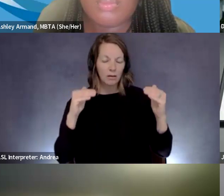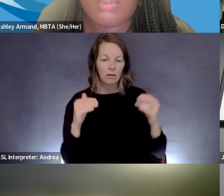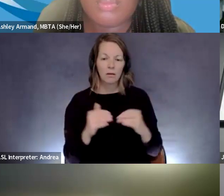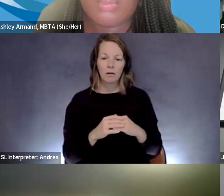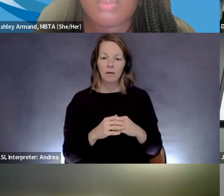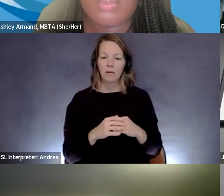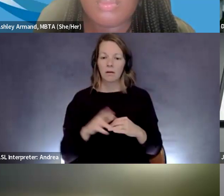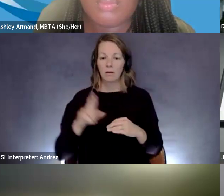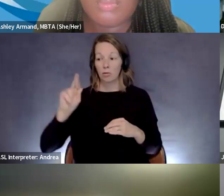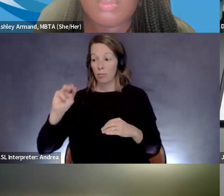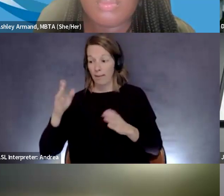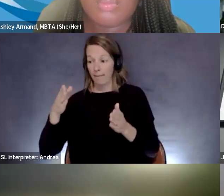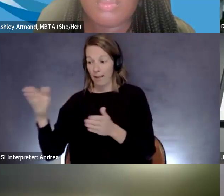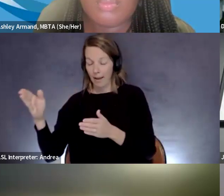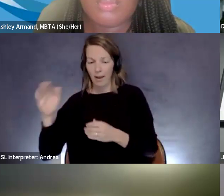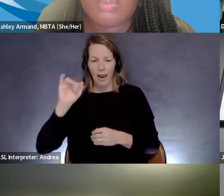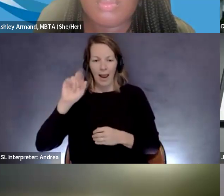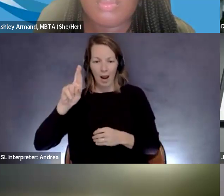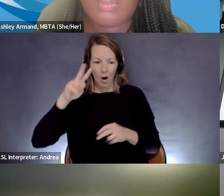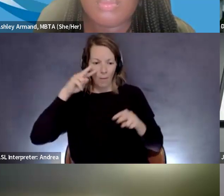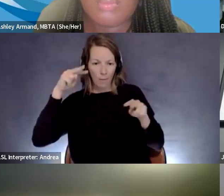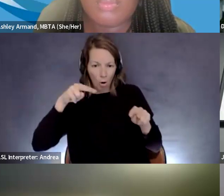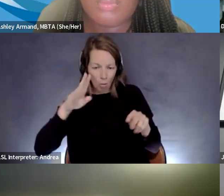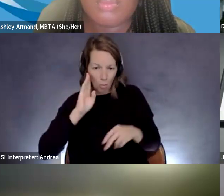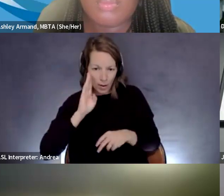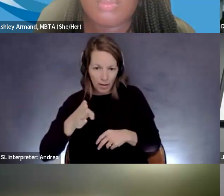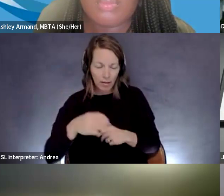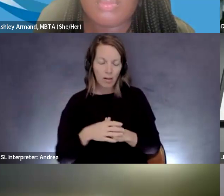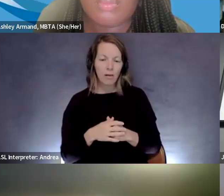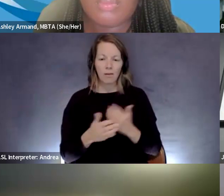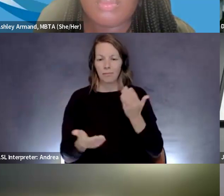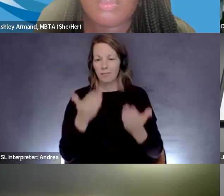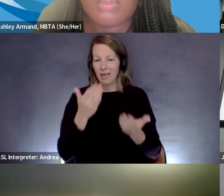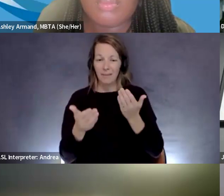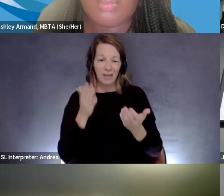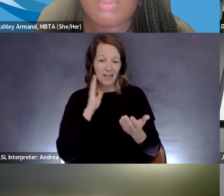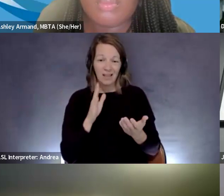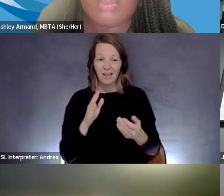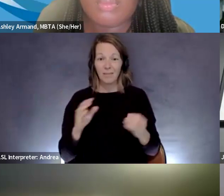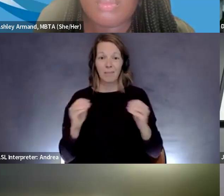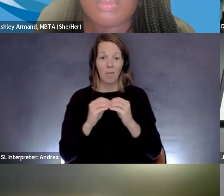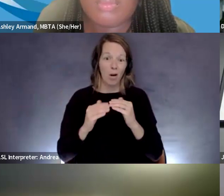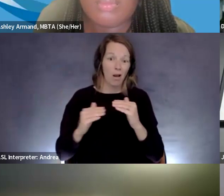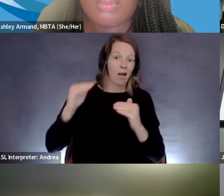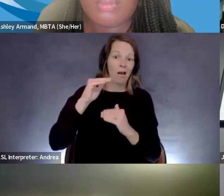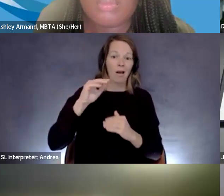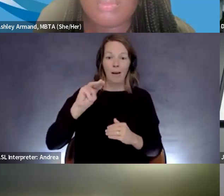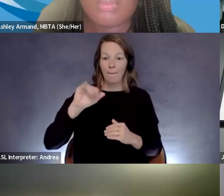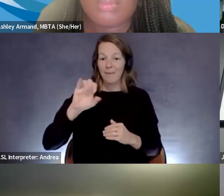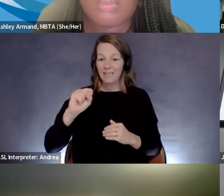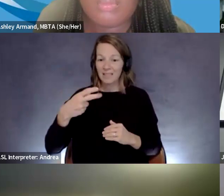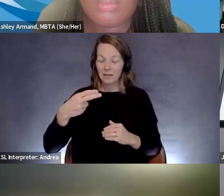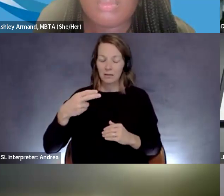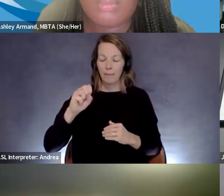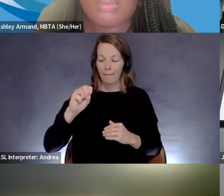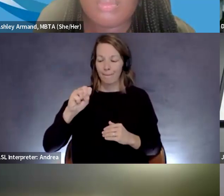just the RAM plan, the ear monitoring and so forth that we're going to be doing. Maybe there's a higher degree of misting or something that's needed. But those